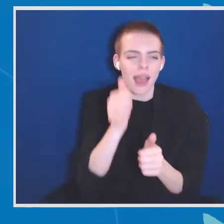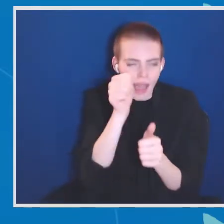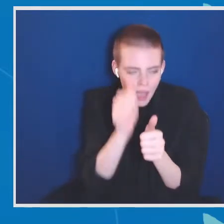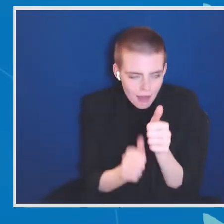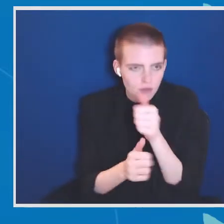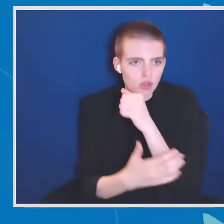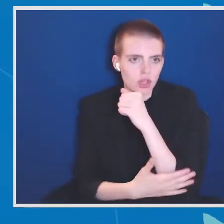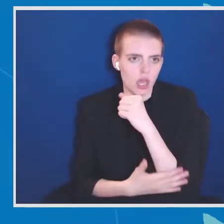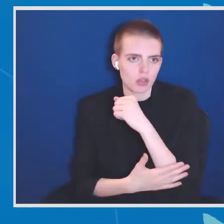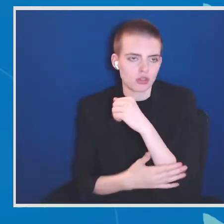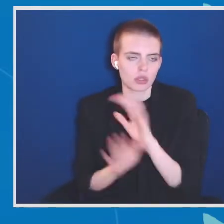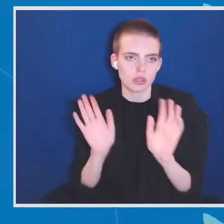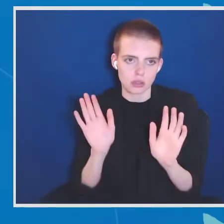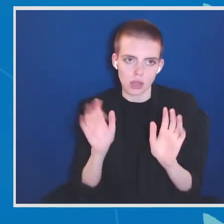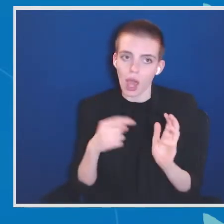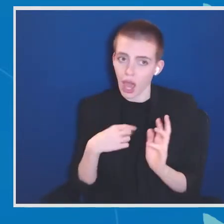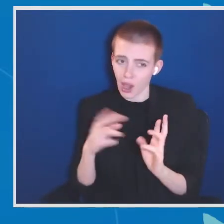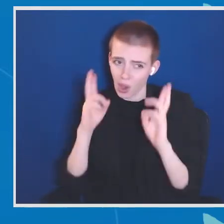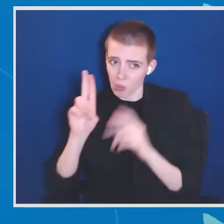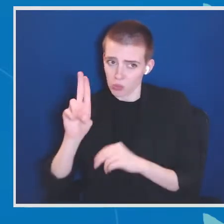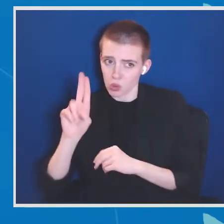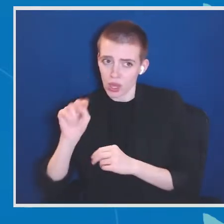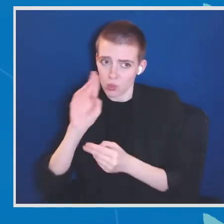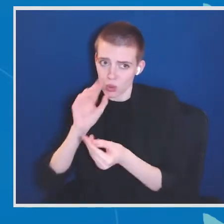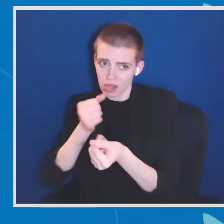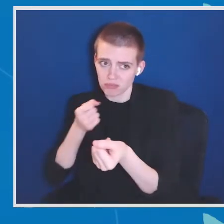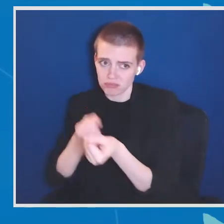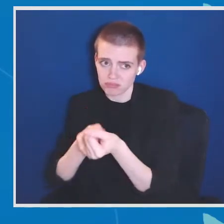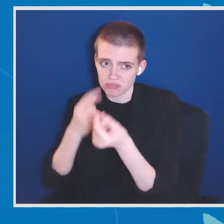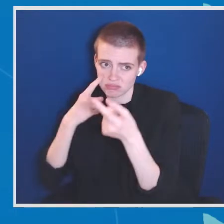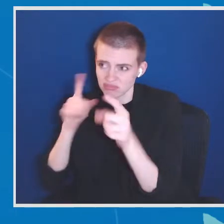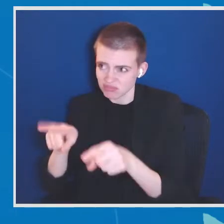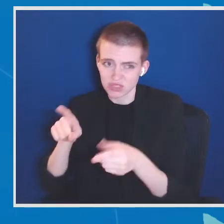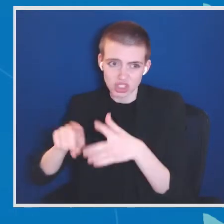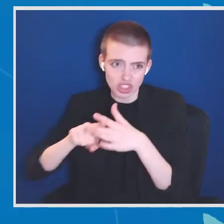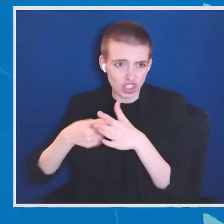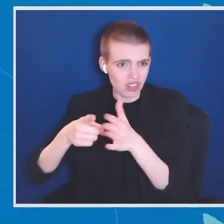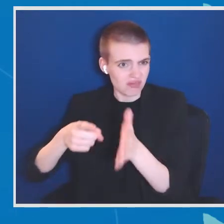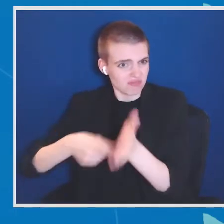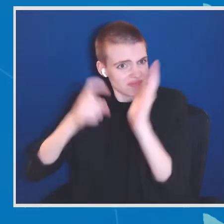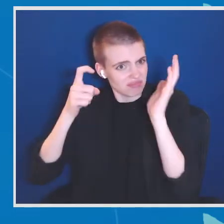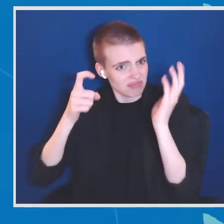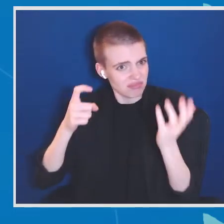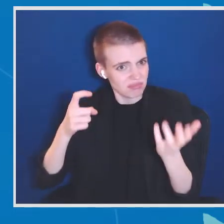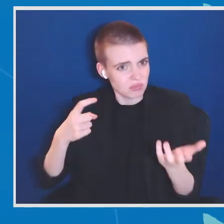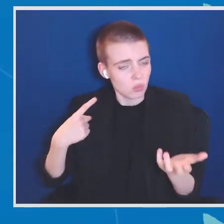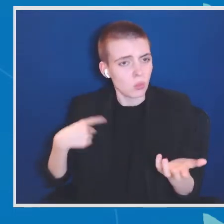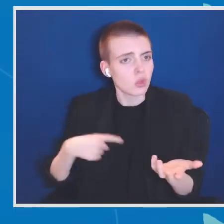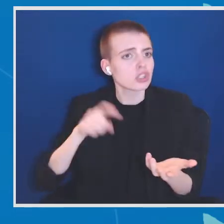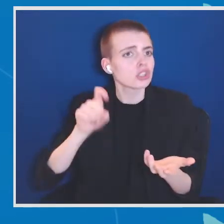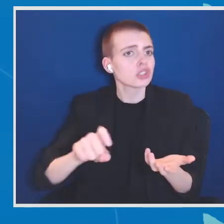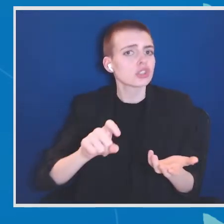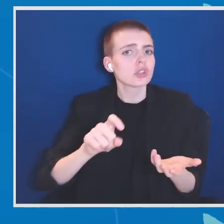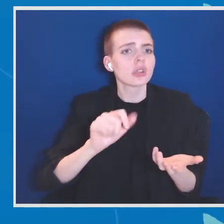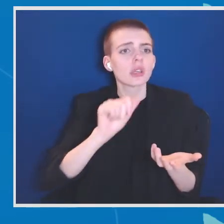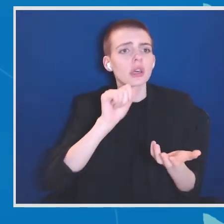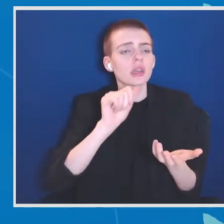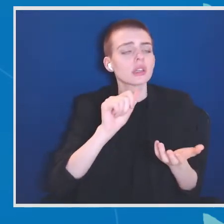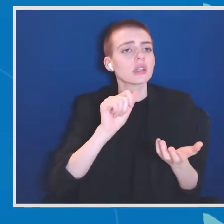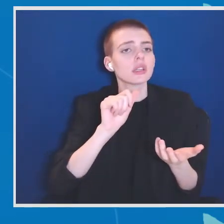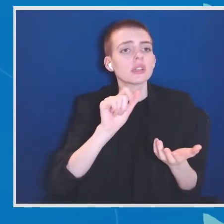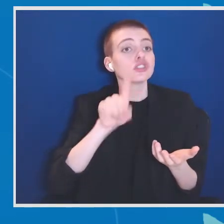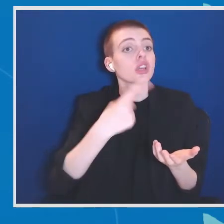I hope the UN gets behind this and says and demands that we shouldn't just talk about countries sacrificing